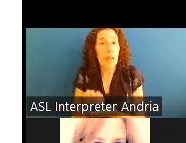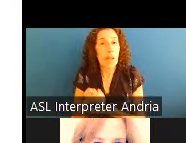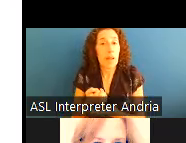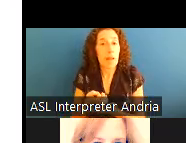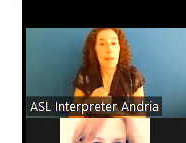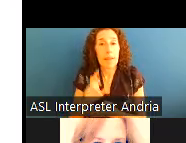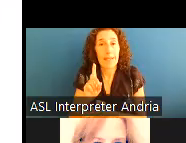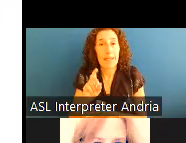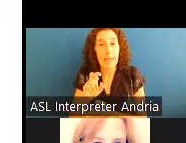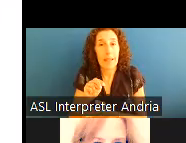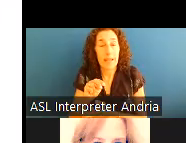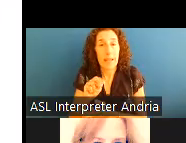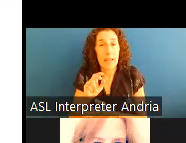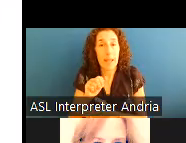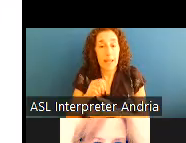clothing items.